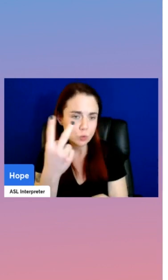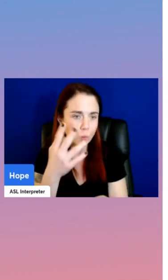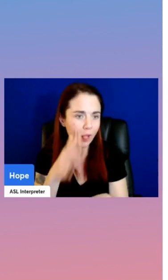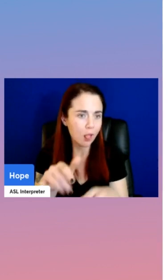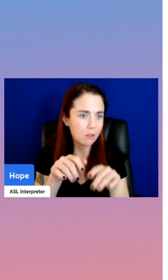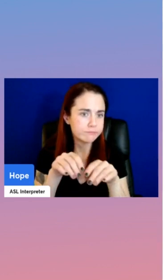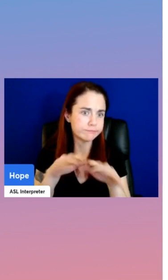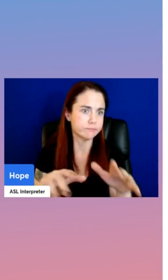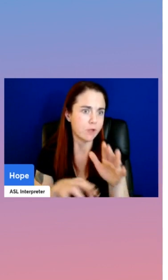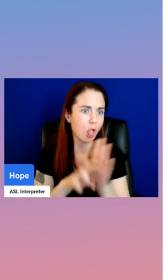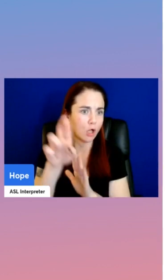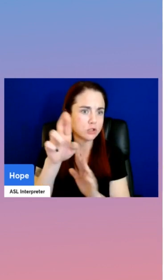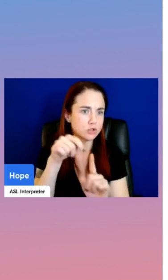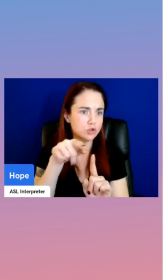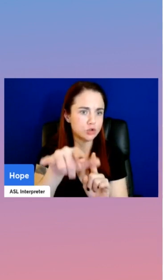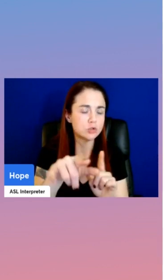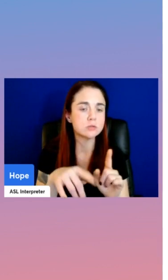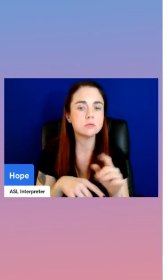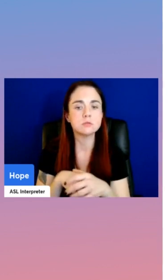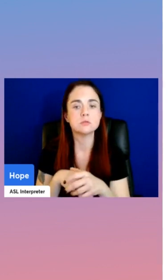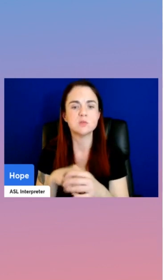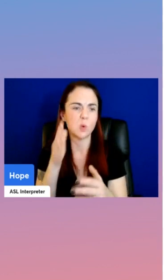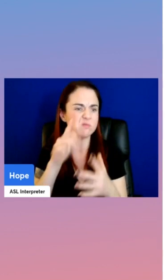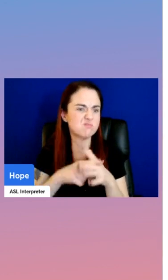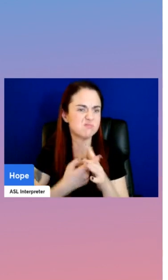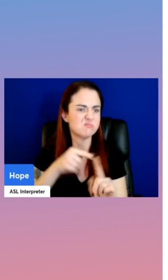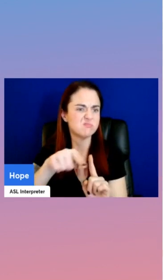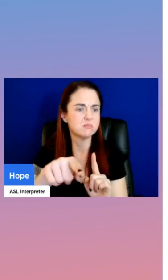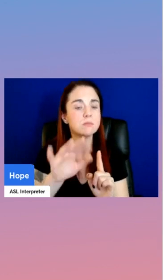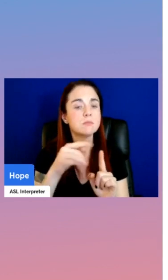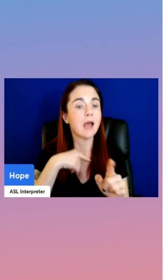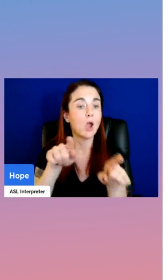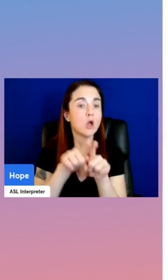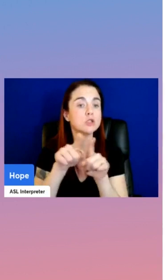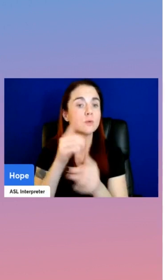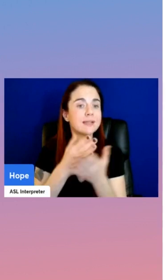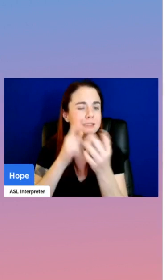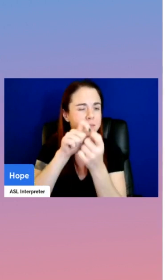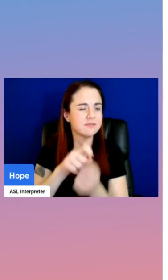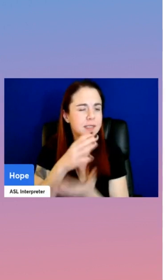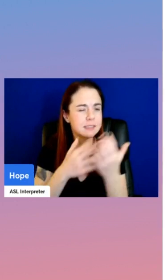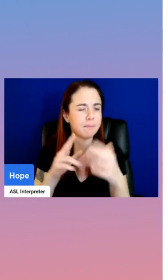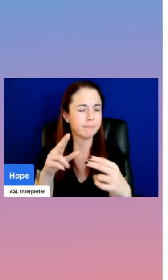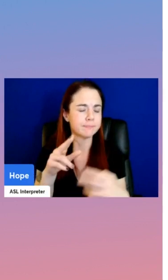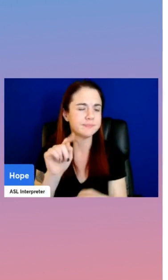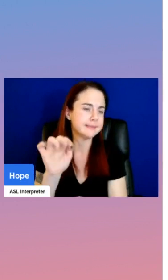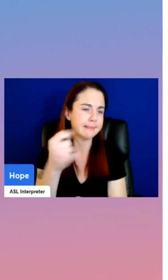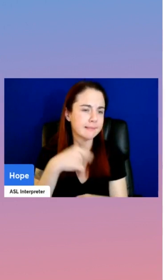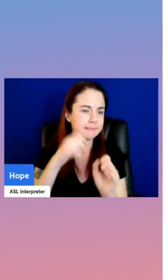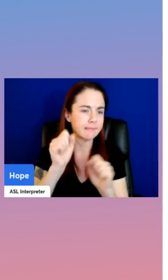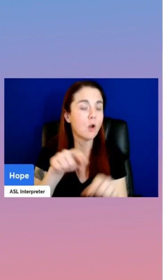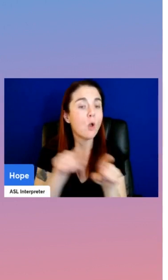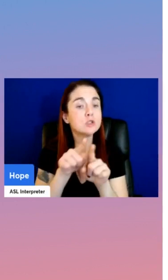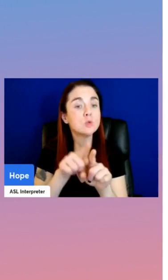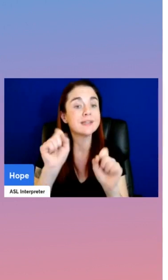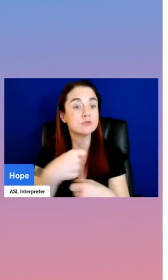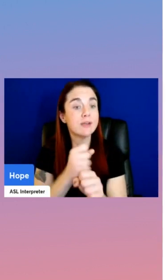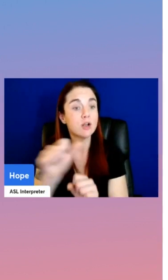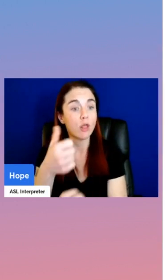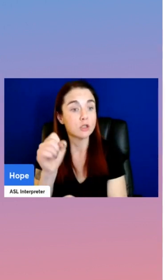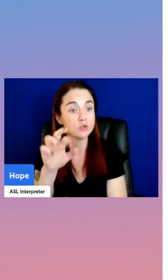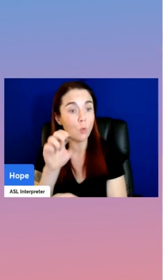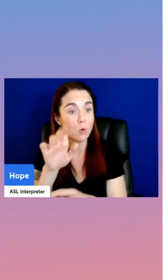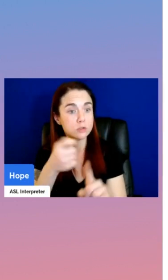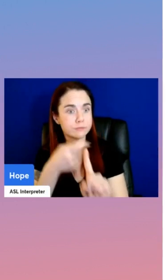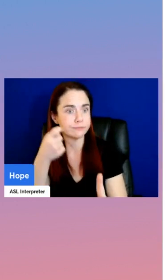use this AMI. You can also specify some tags. And here the cool thing is that you can also create another source, which is